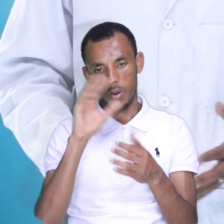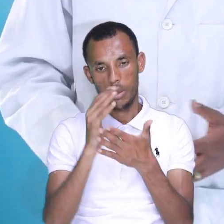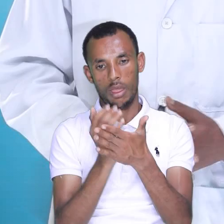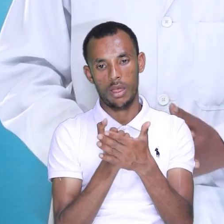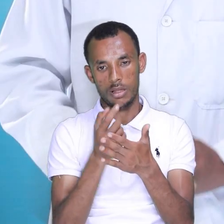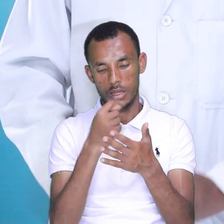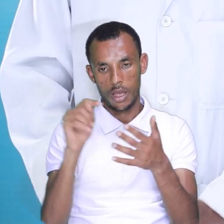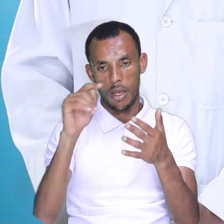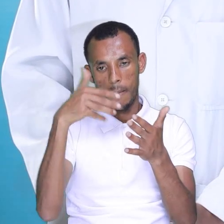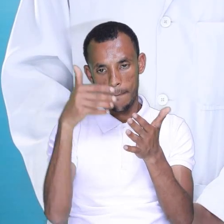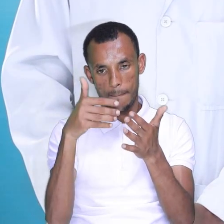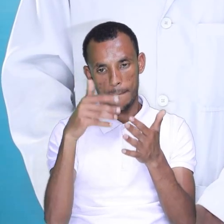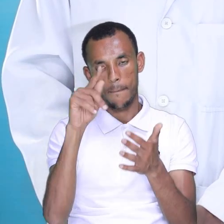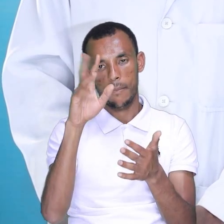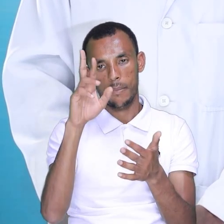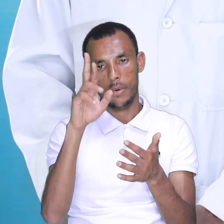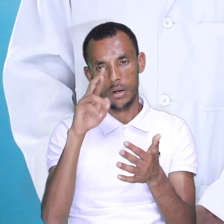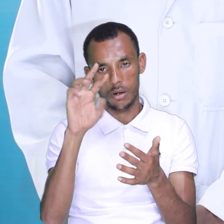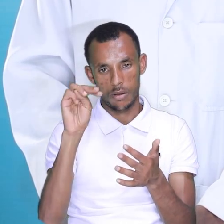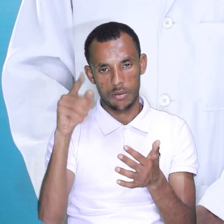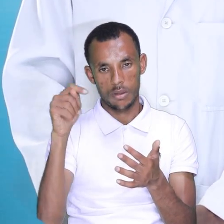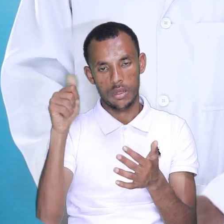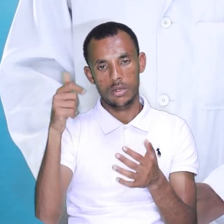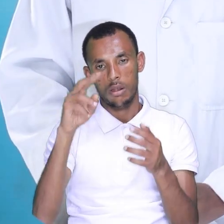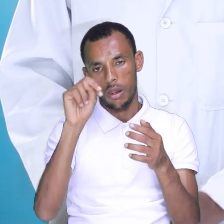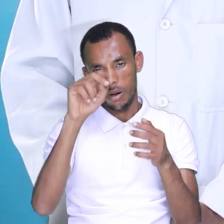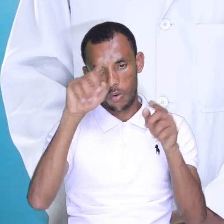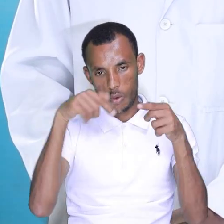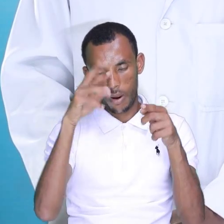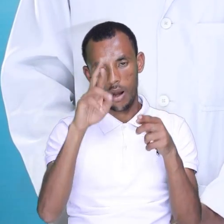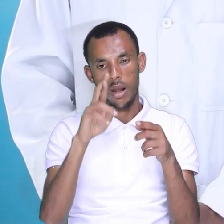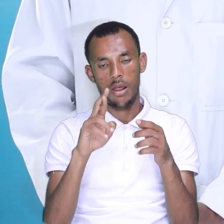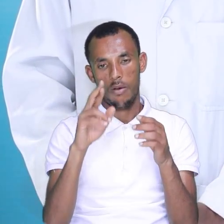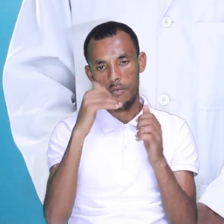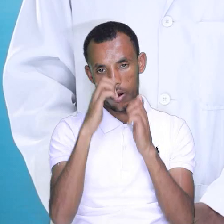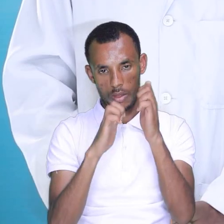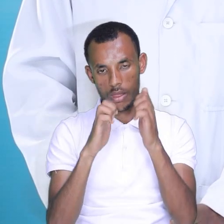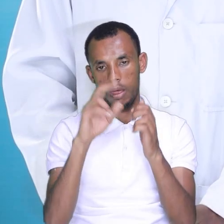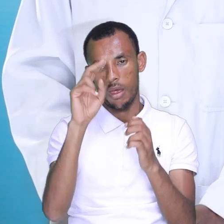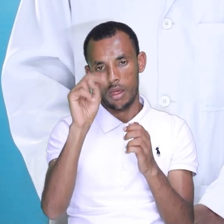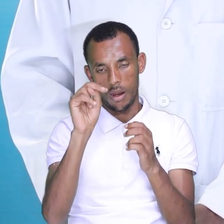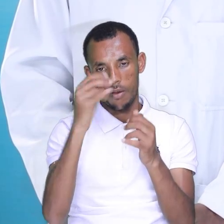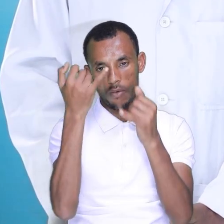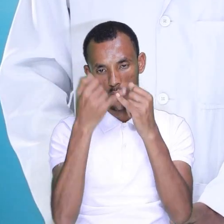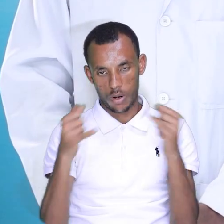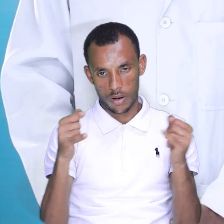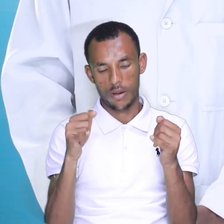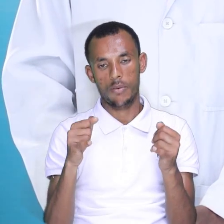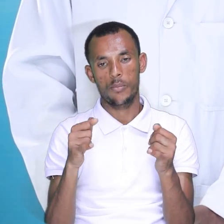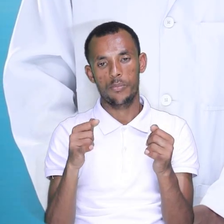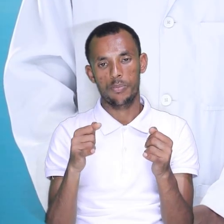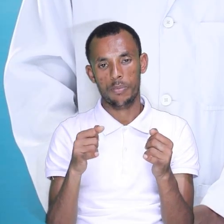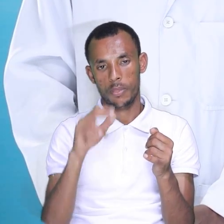the permutation of n, r can be evaluated as n factorial divided